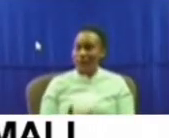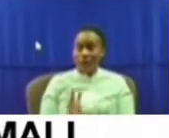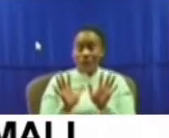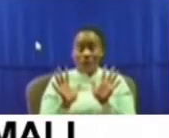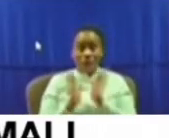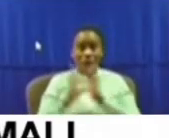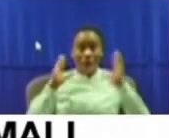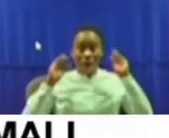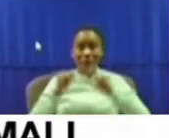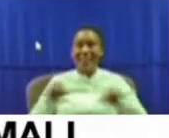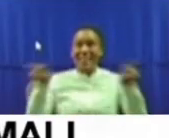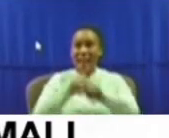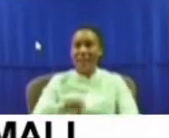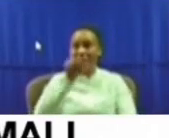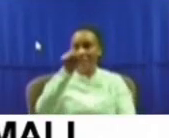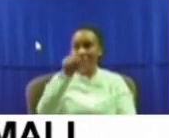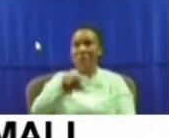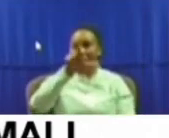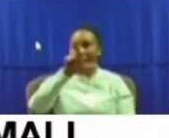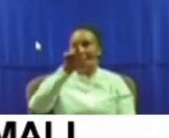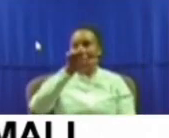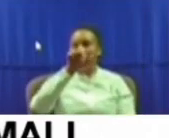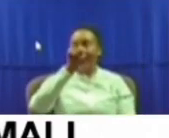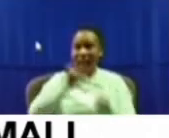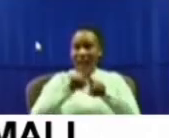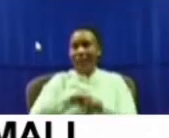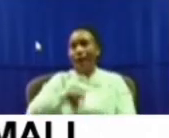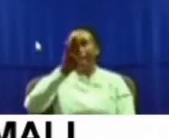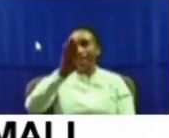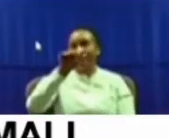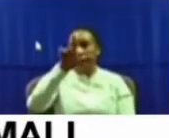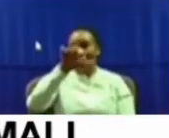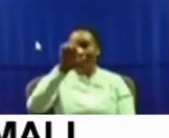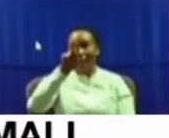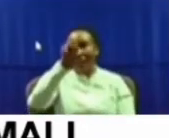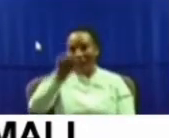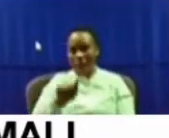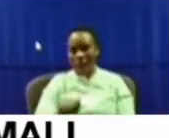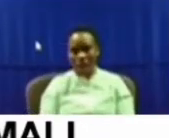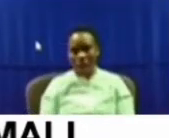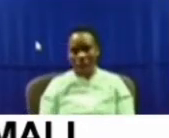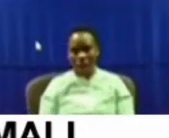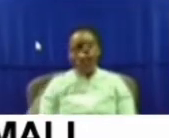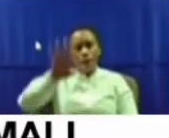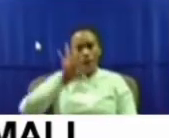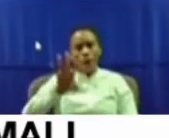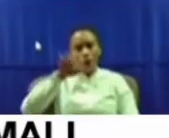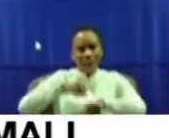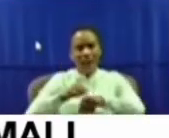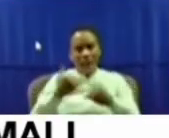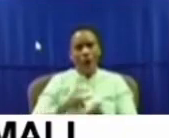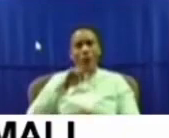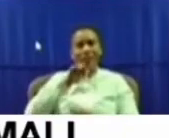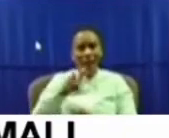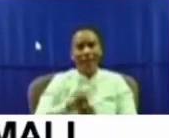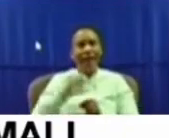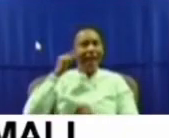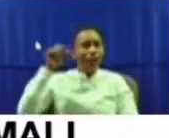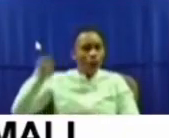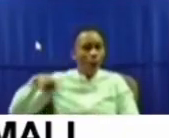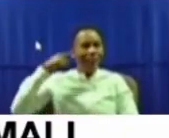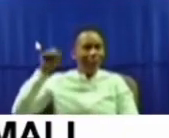esifazane akhale ngokuthi yathintwe ngendlela engafanele ngesikhathi ekhishwa ngonogada ephalamende izolo. And you have ignored these